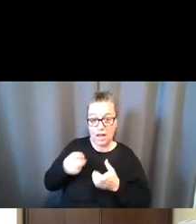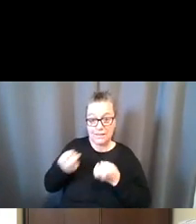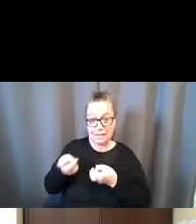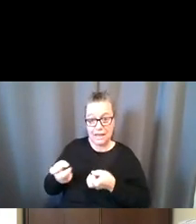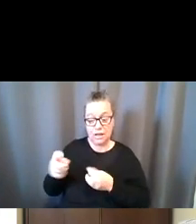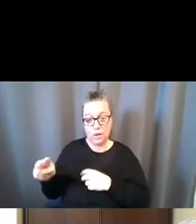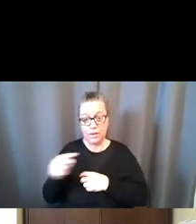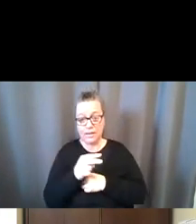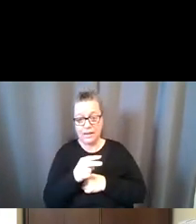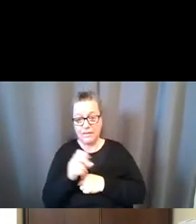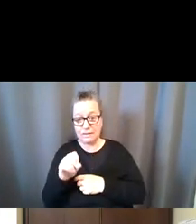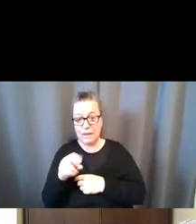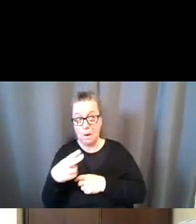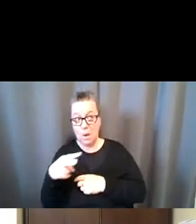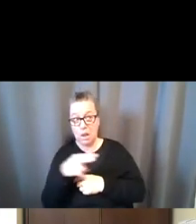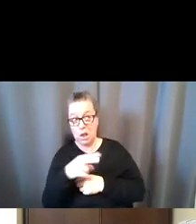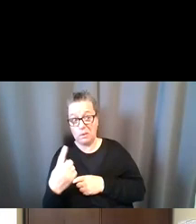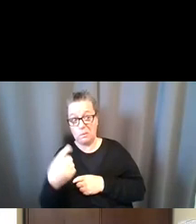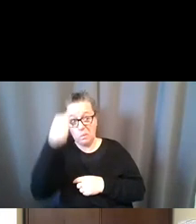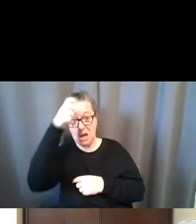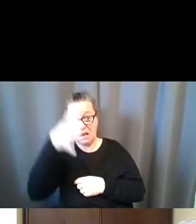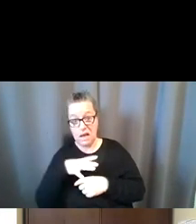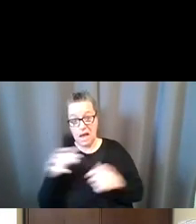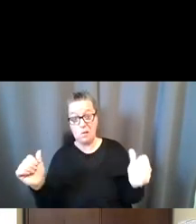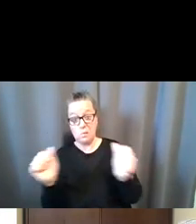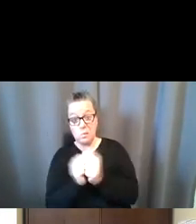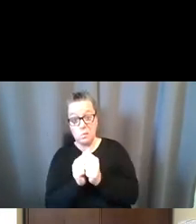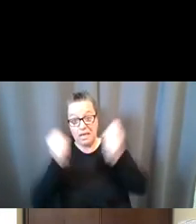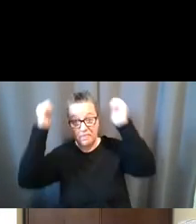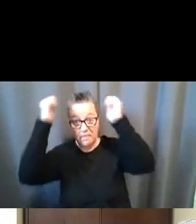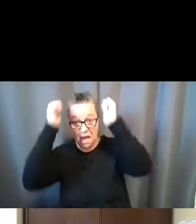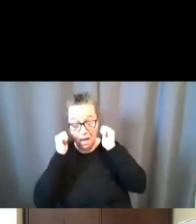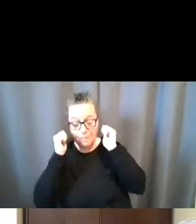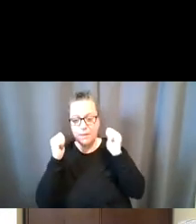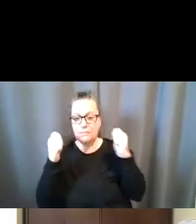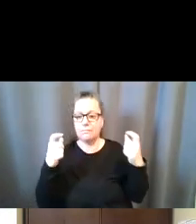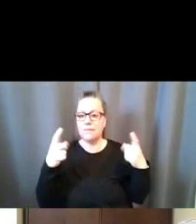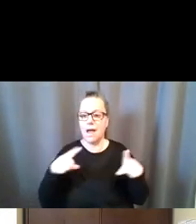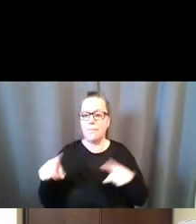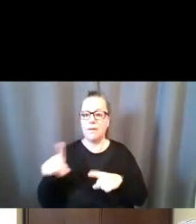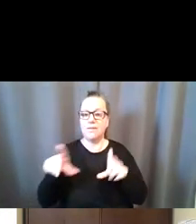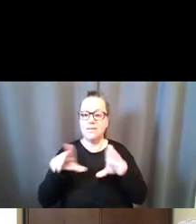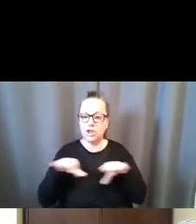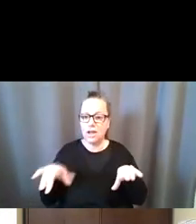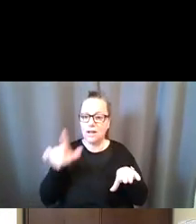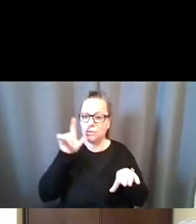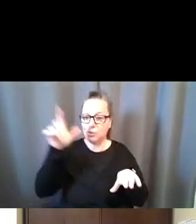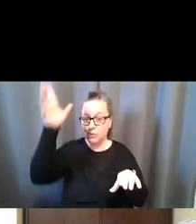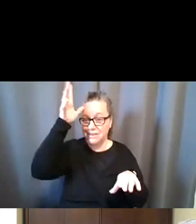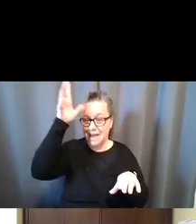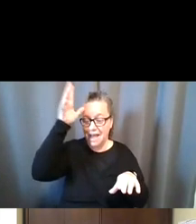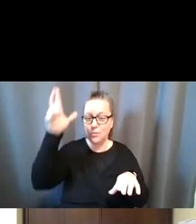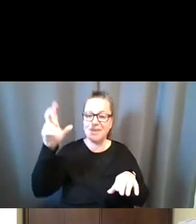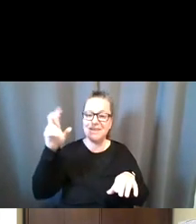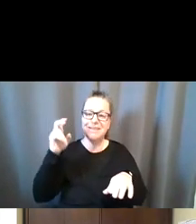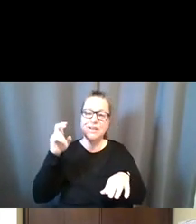and say, "Oh, look at the one guy with a helmet." And it turns out it was the child whose dad was the neurologist